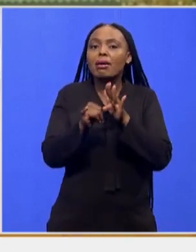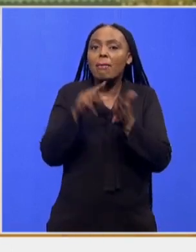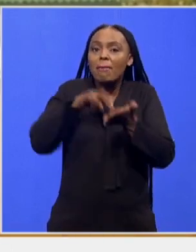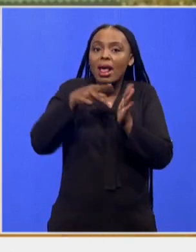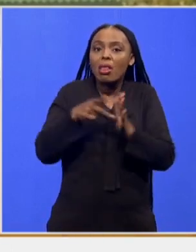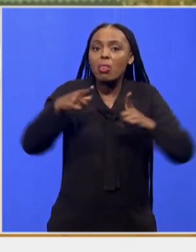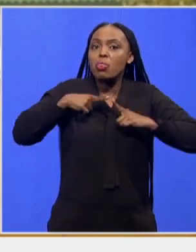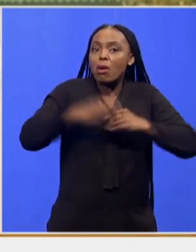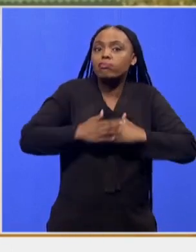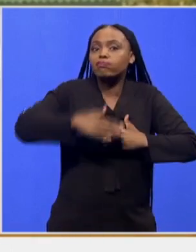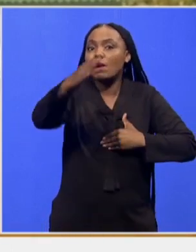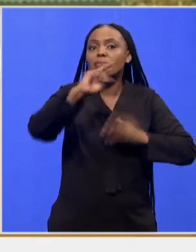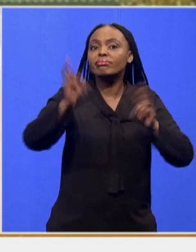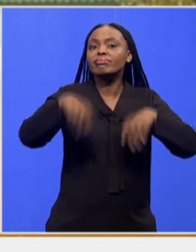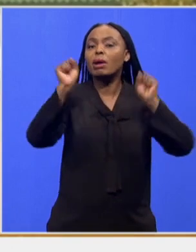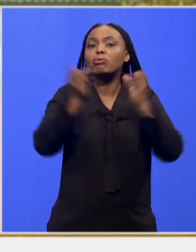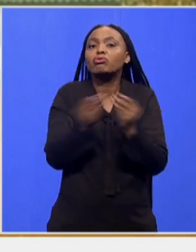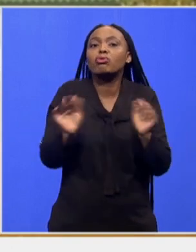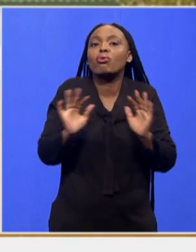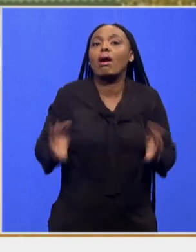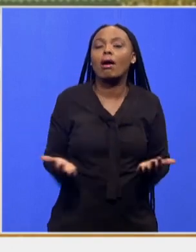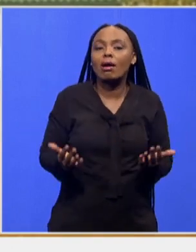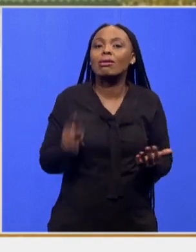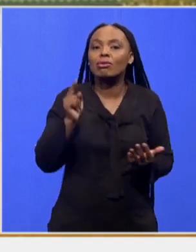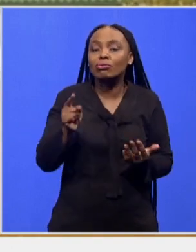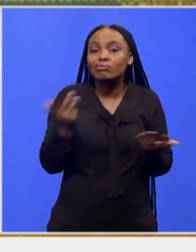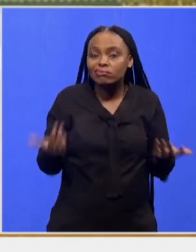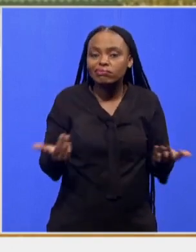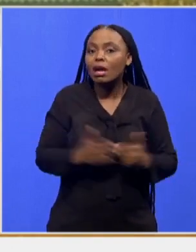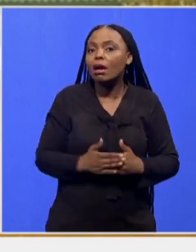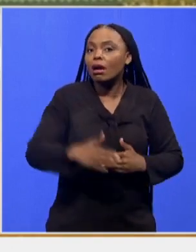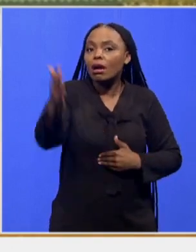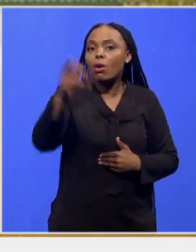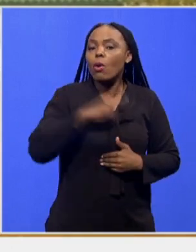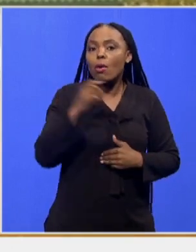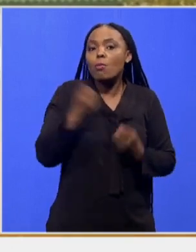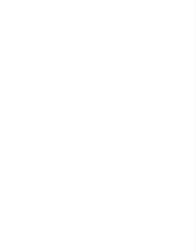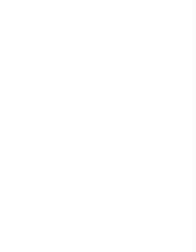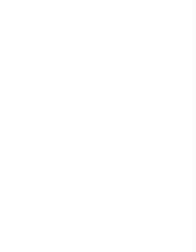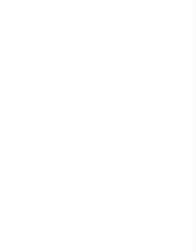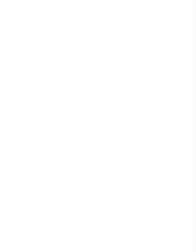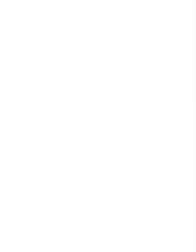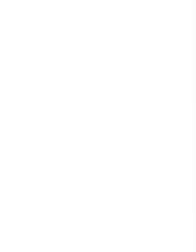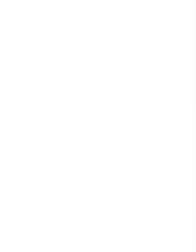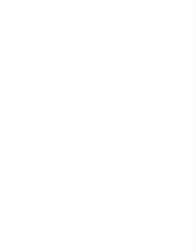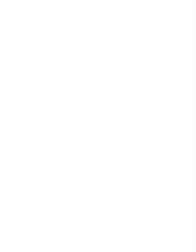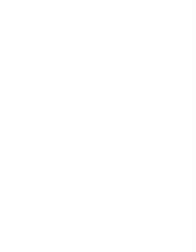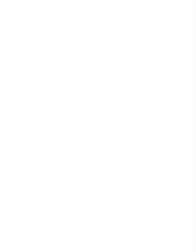Are they going to be able to solve the issue of load shedding for a lot of these South Africans? Naledi? Yeah.